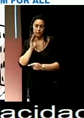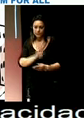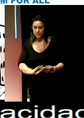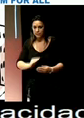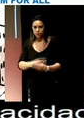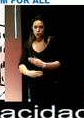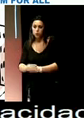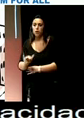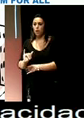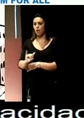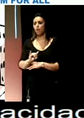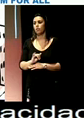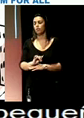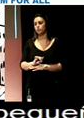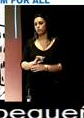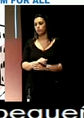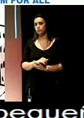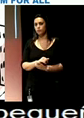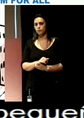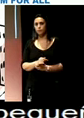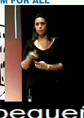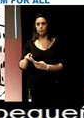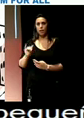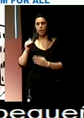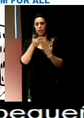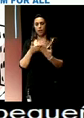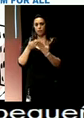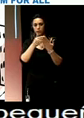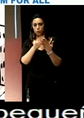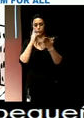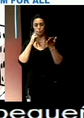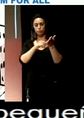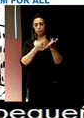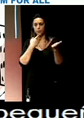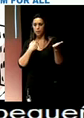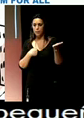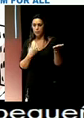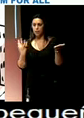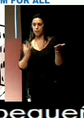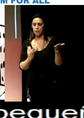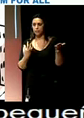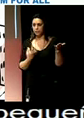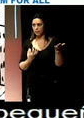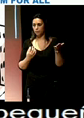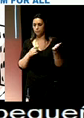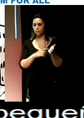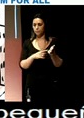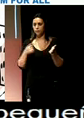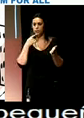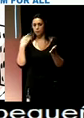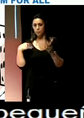There are some research that show that this kind of consumers have a high level